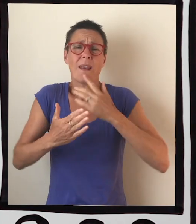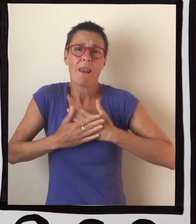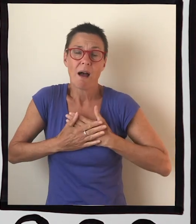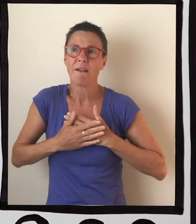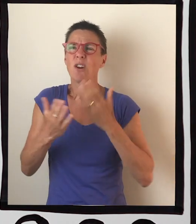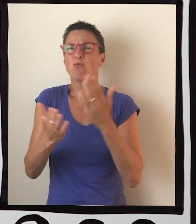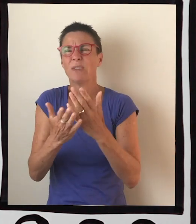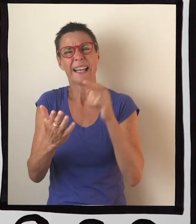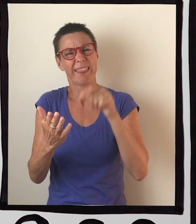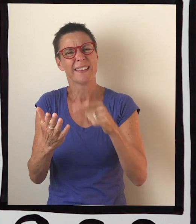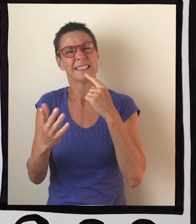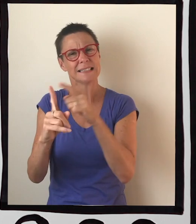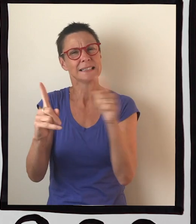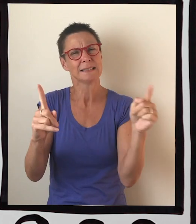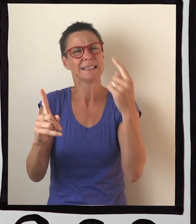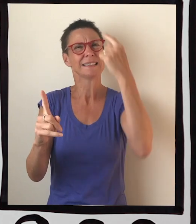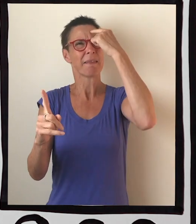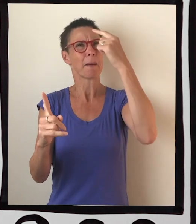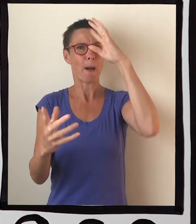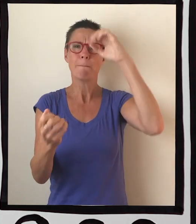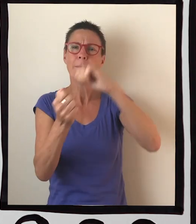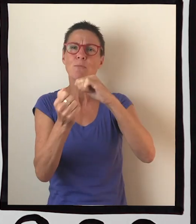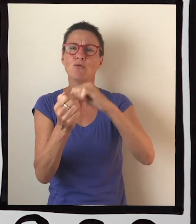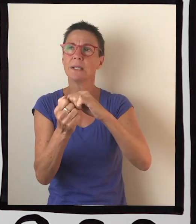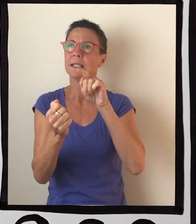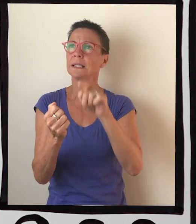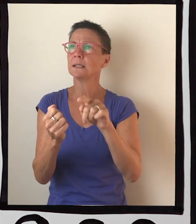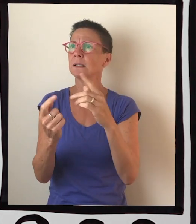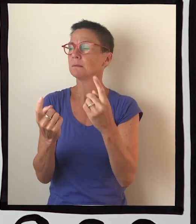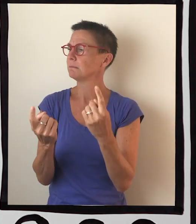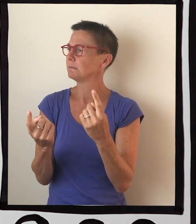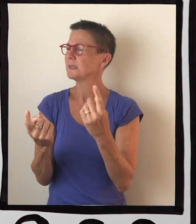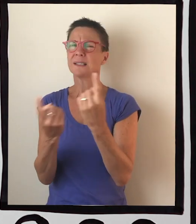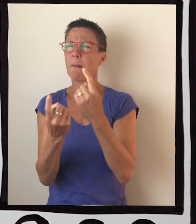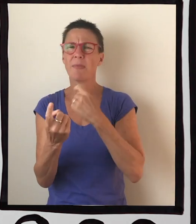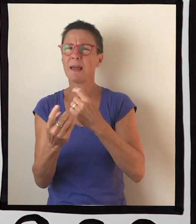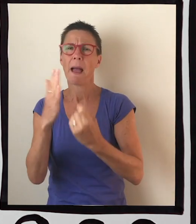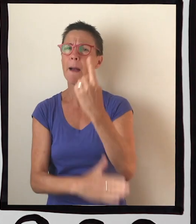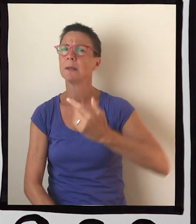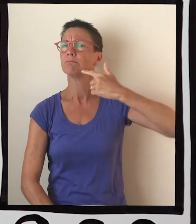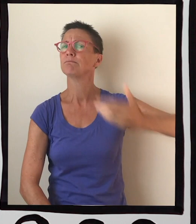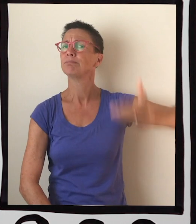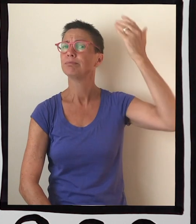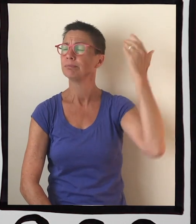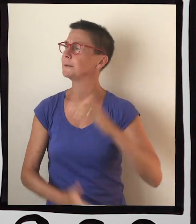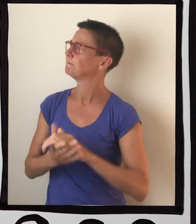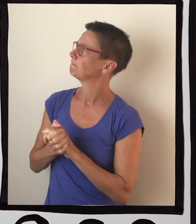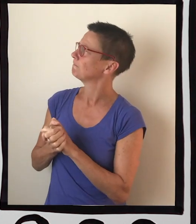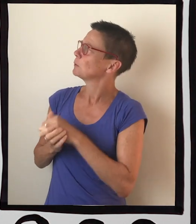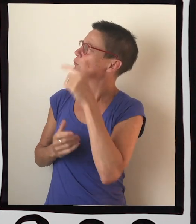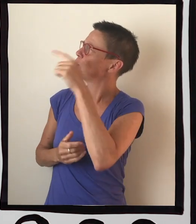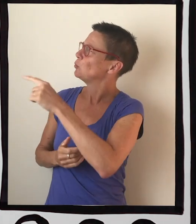that you really love. It's really about memory. Something you really loved doing with your hands in the old time.